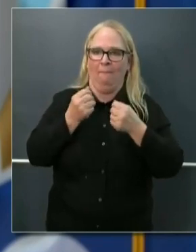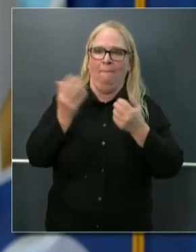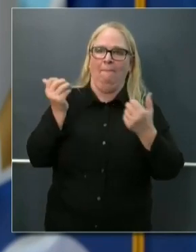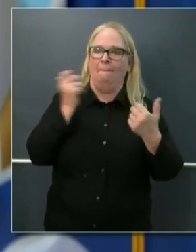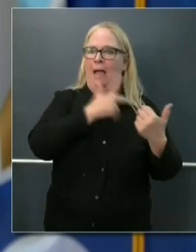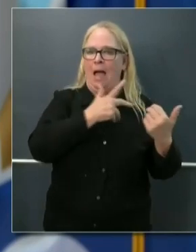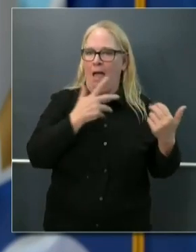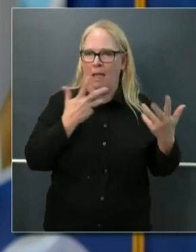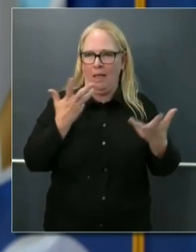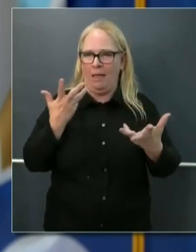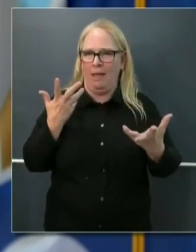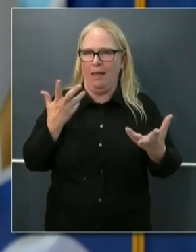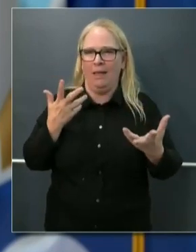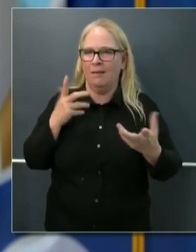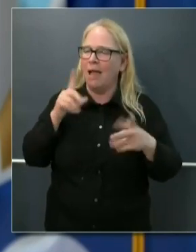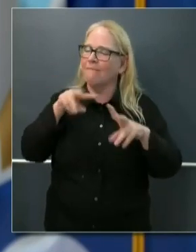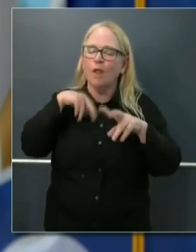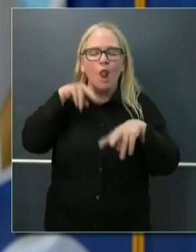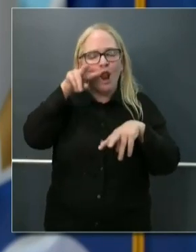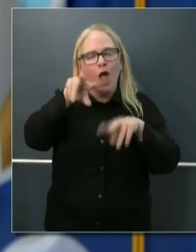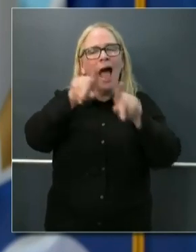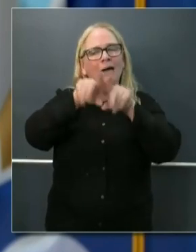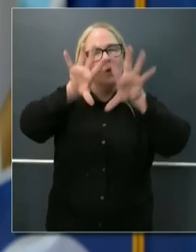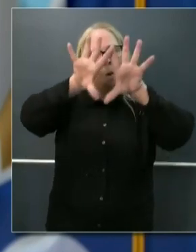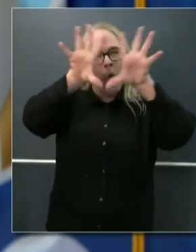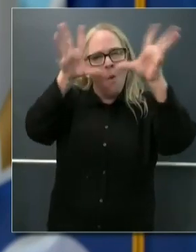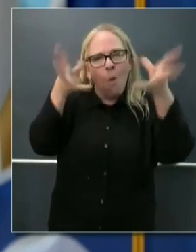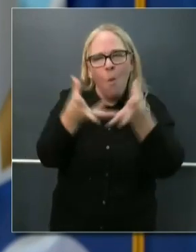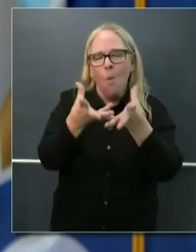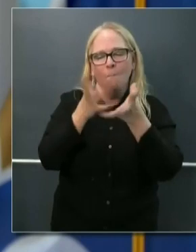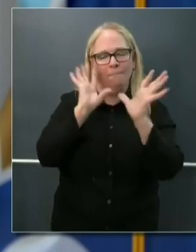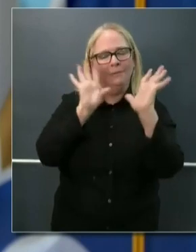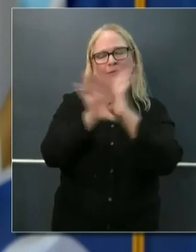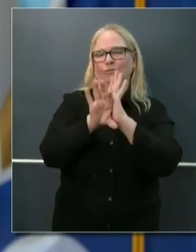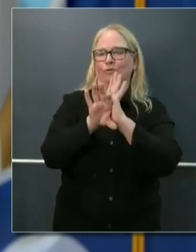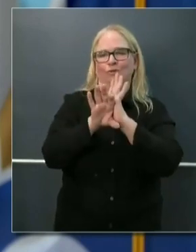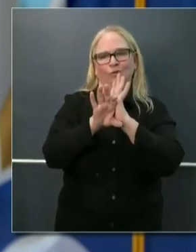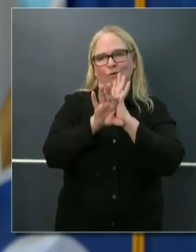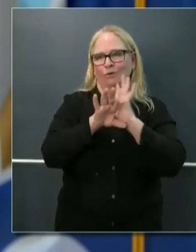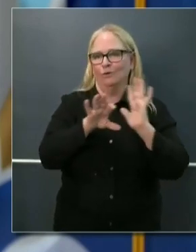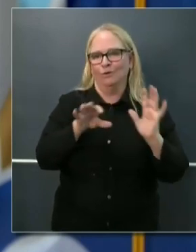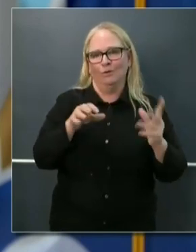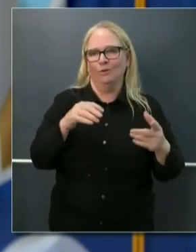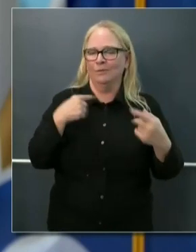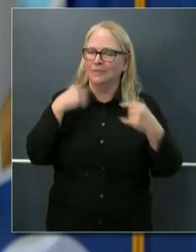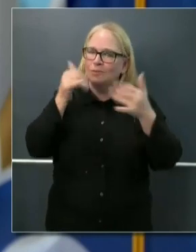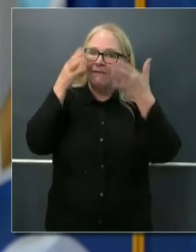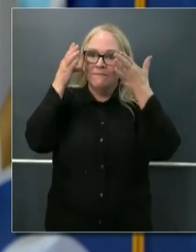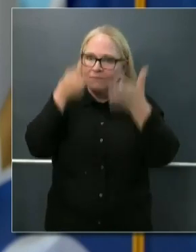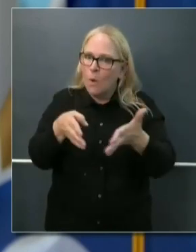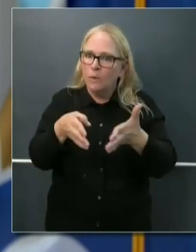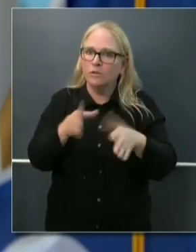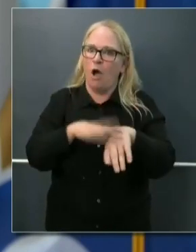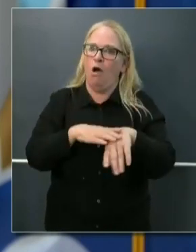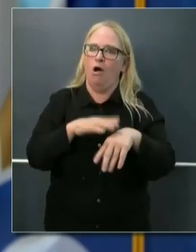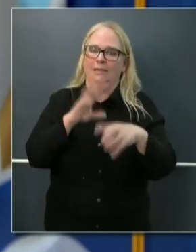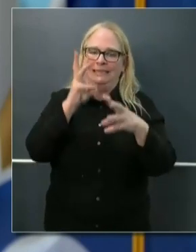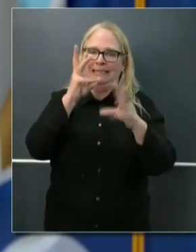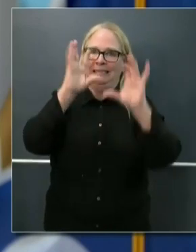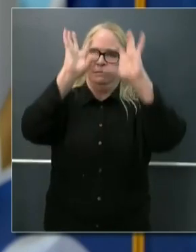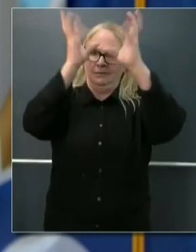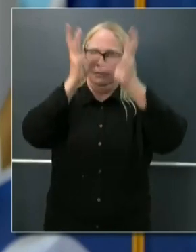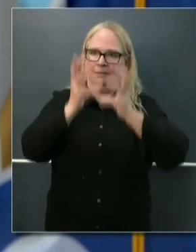things in total. And again, that's part of our larger effort with those 6 specific indicators that we continue